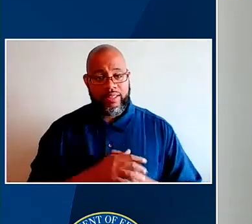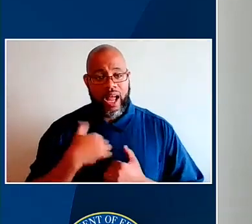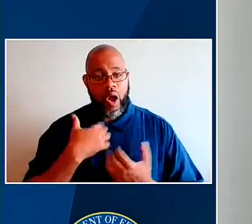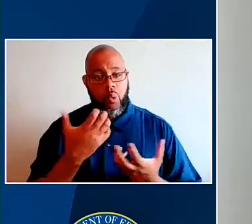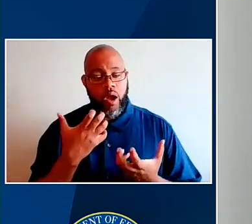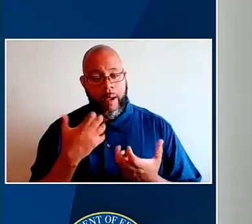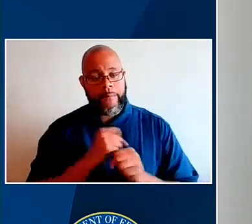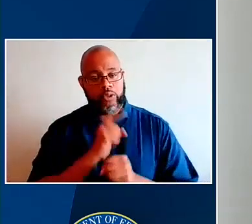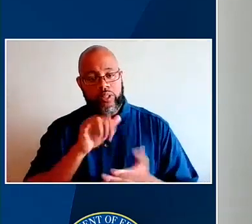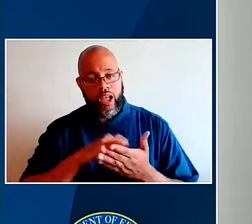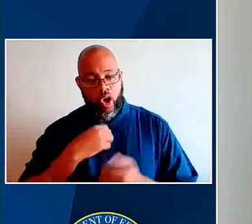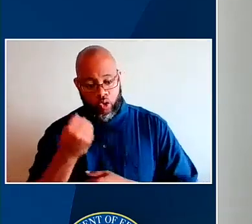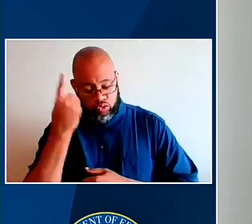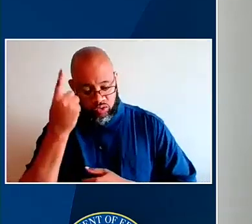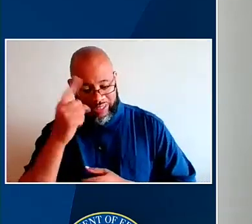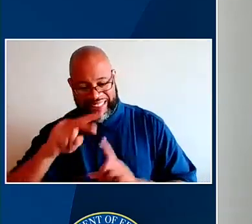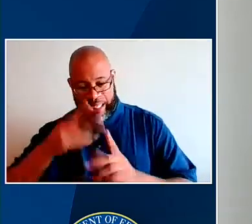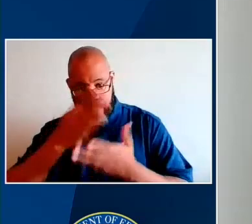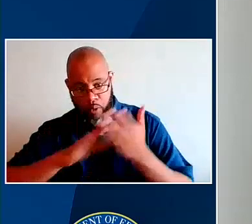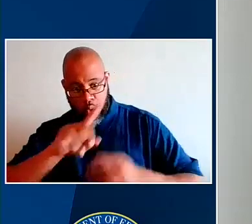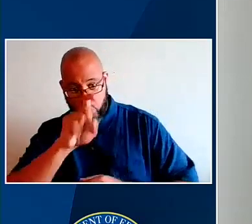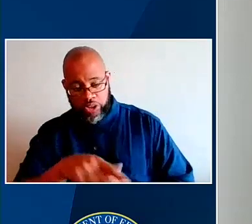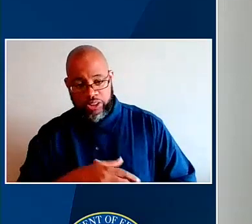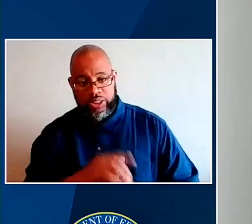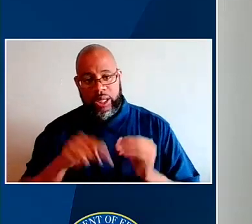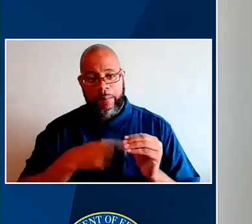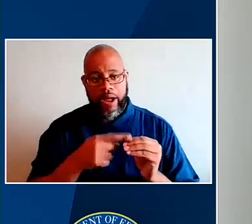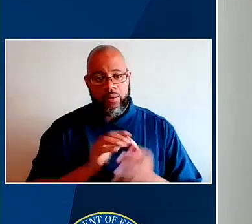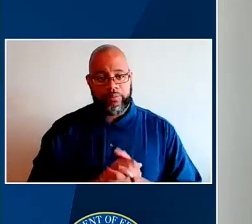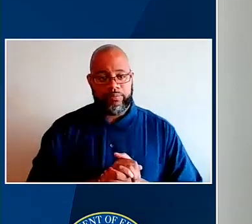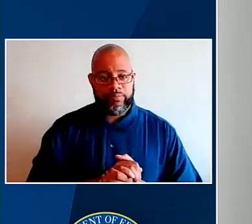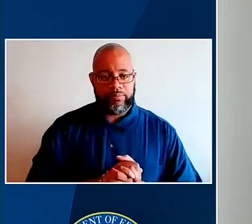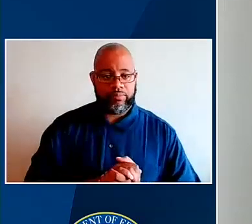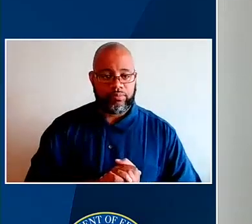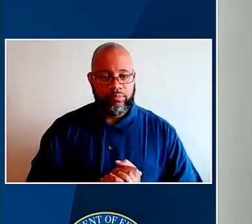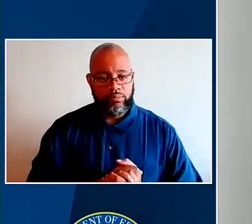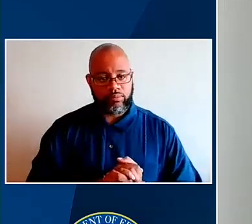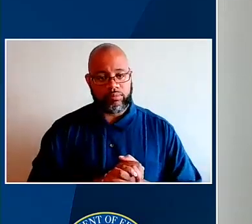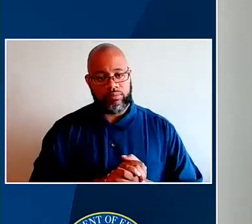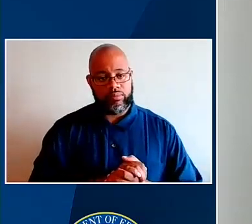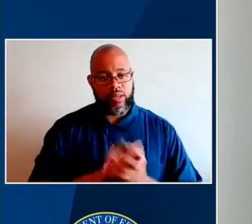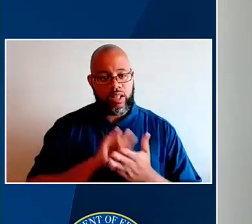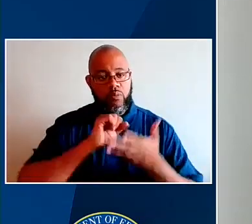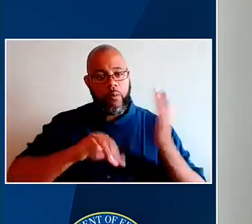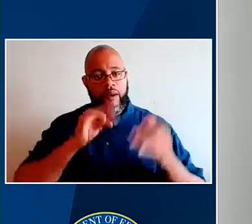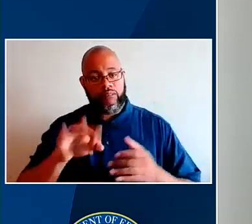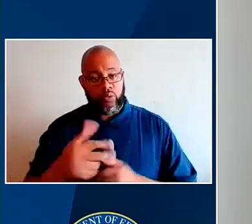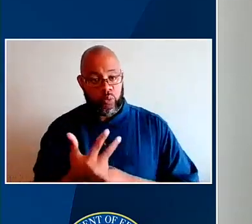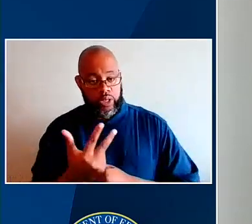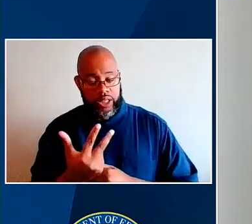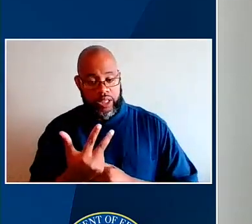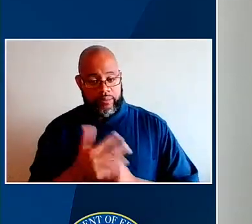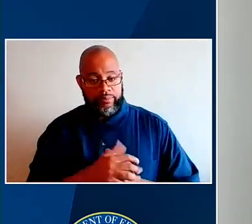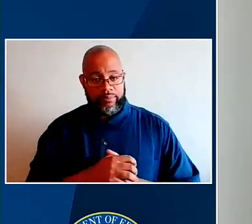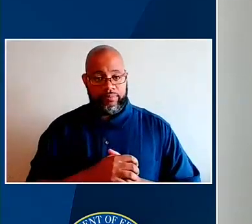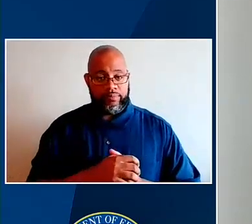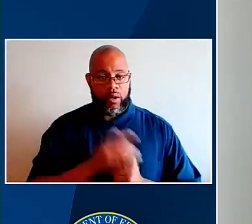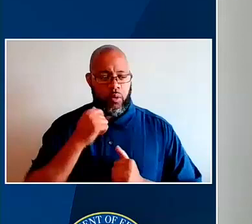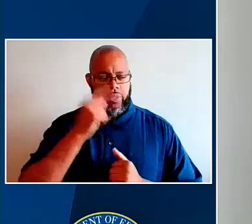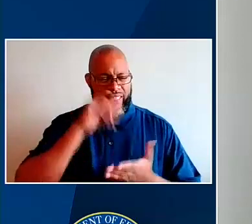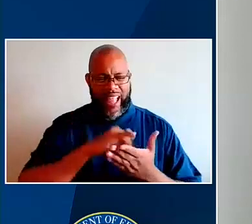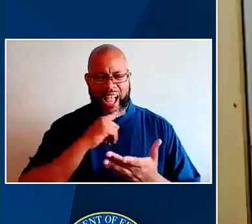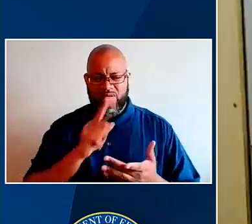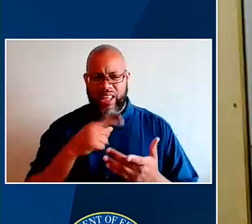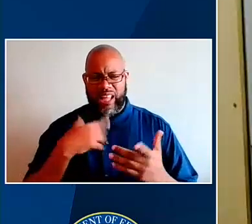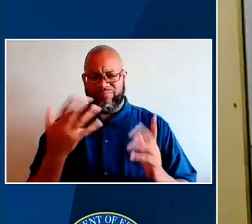to make sure I understood the second part of your question about the removal of three, because I don't think I quite caught